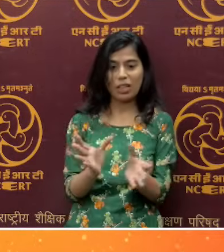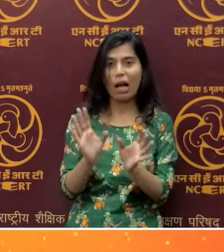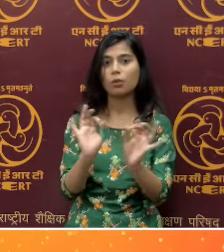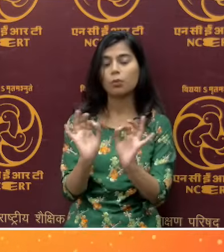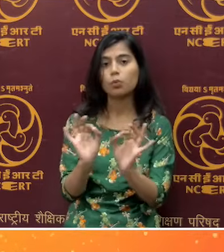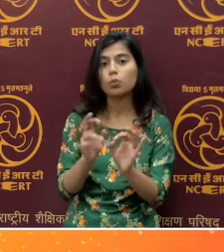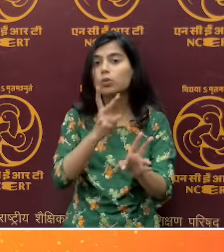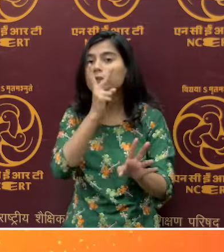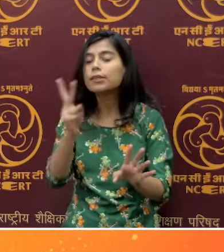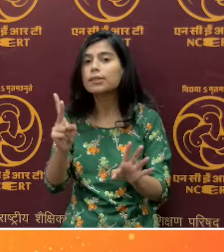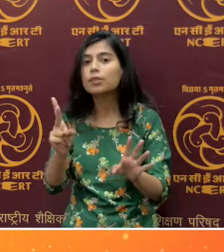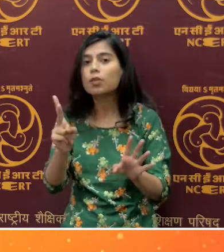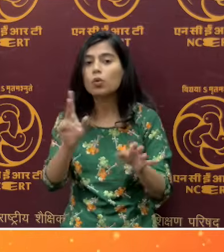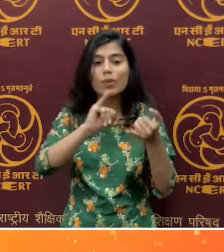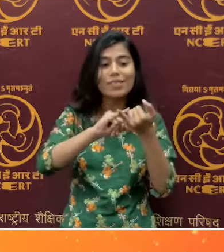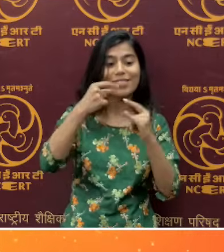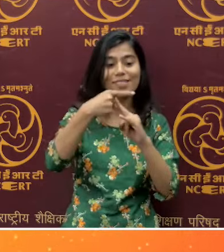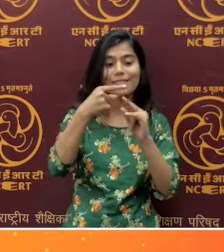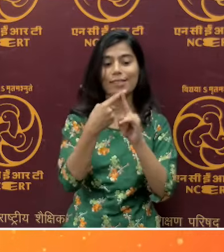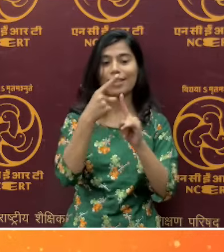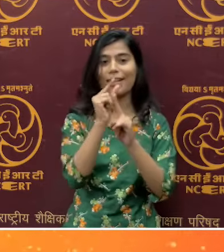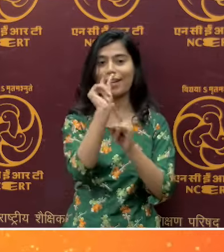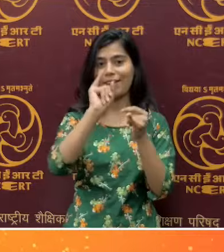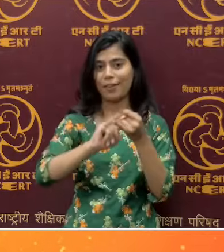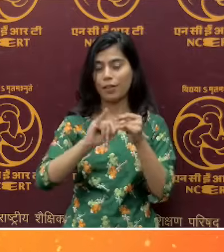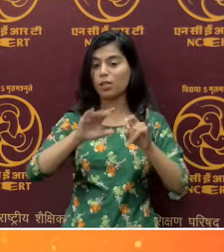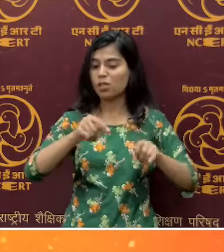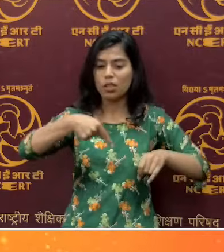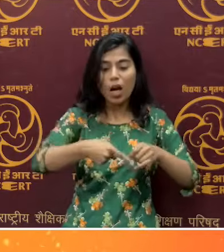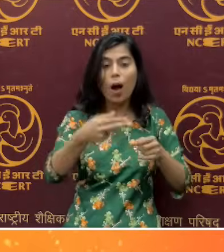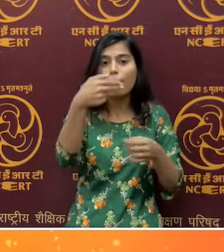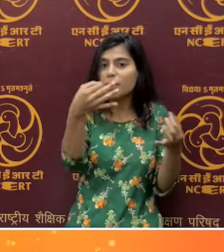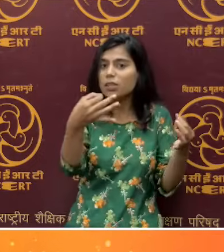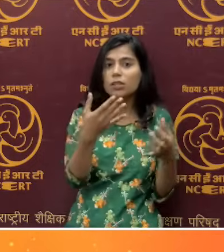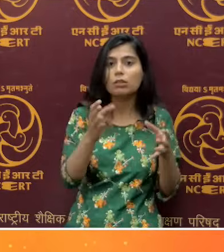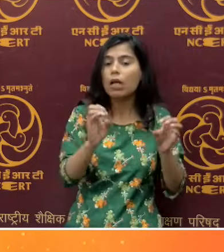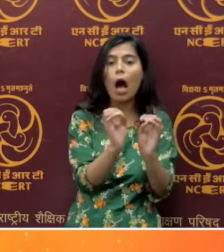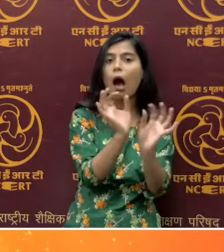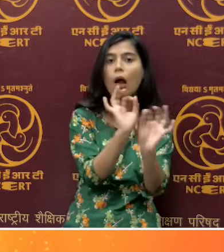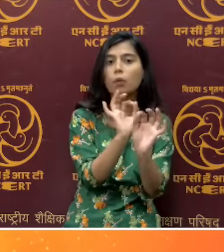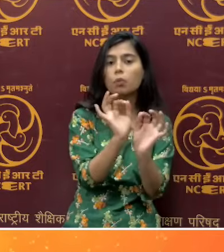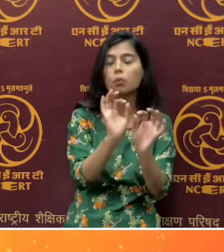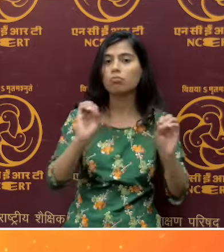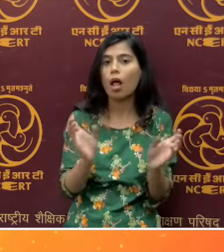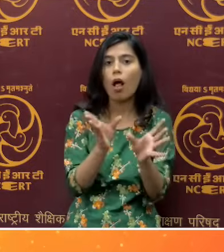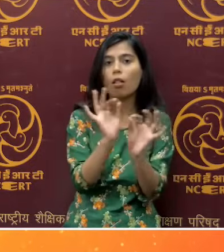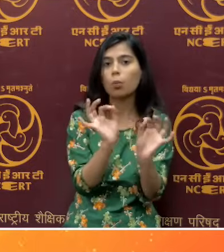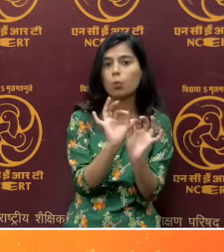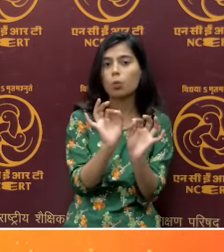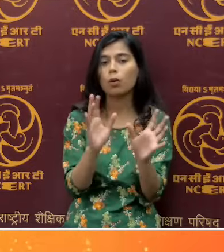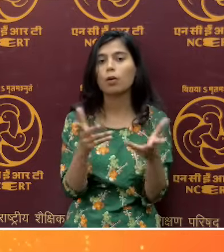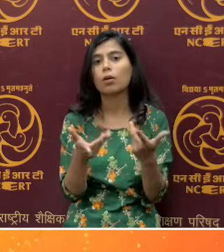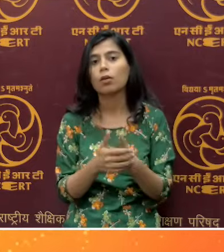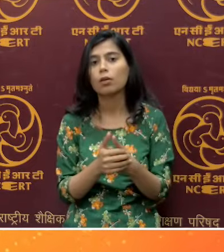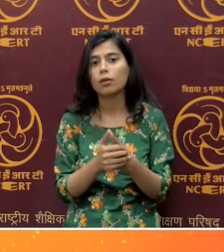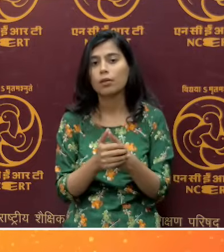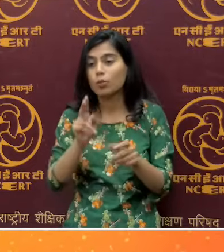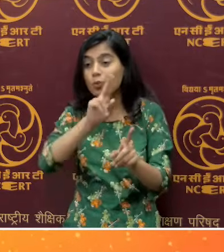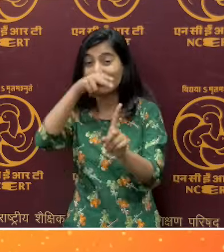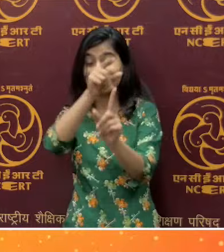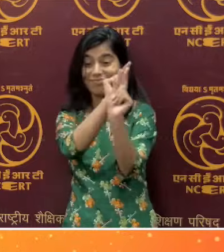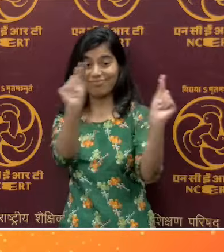can see the status for all the students says that not started. So screening is not started yet. So you can see screening part 1 not started